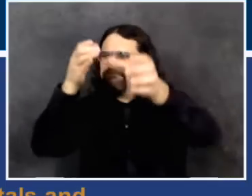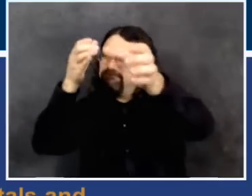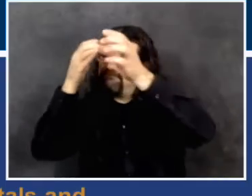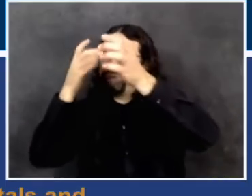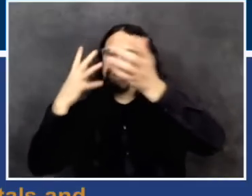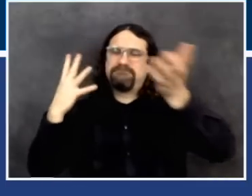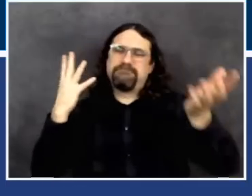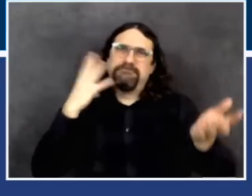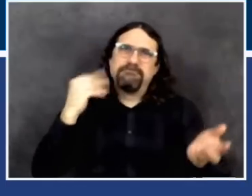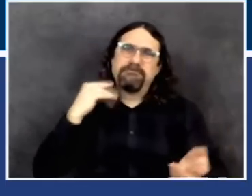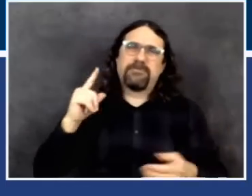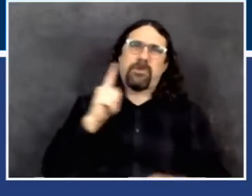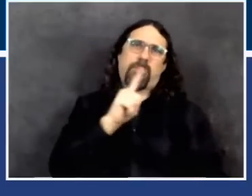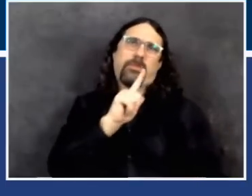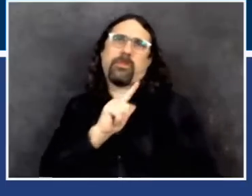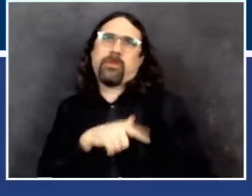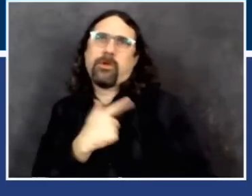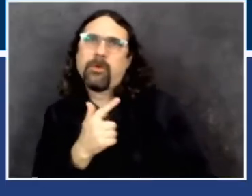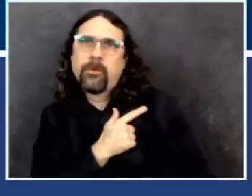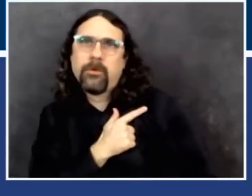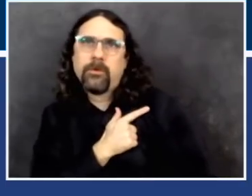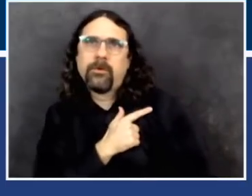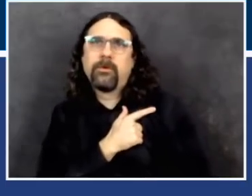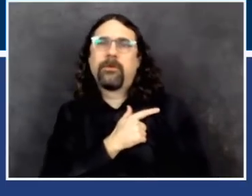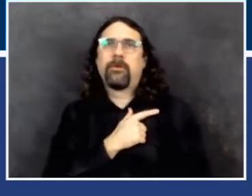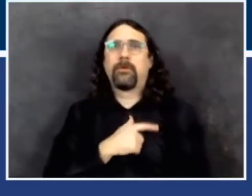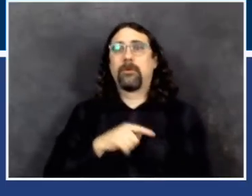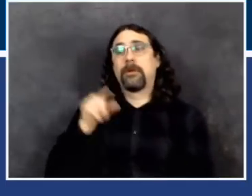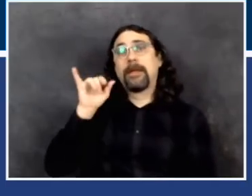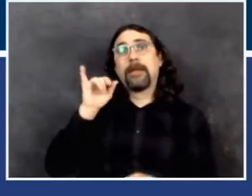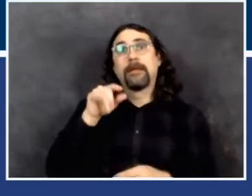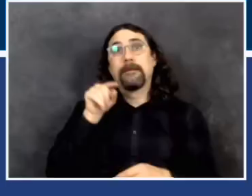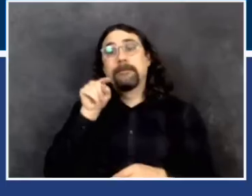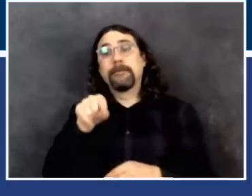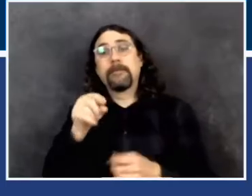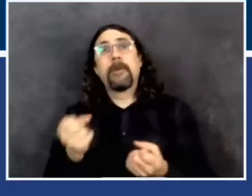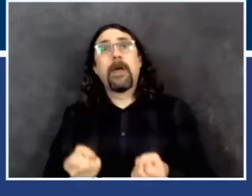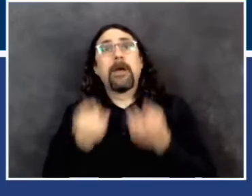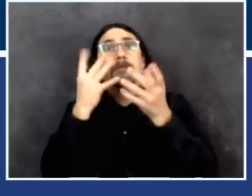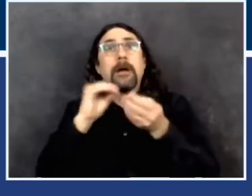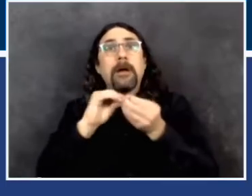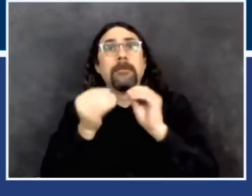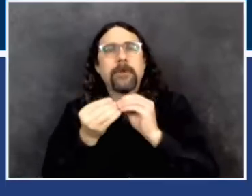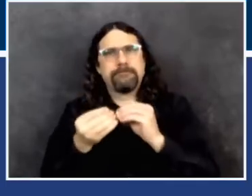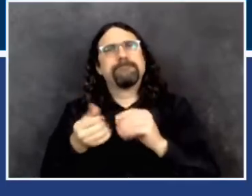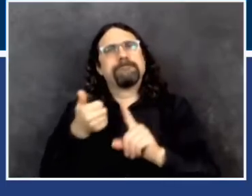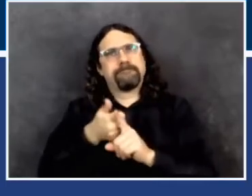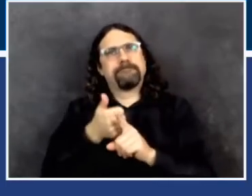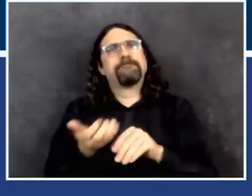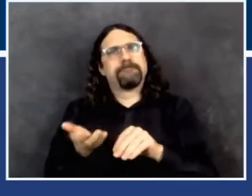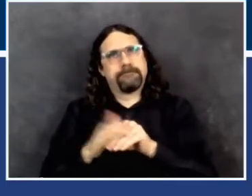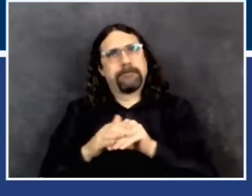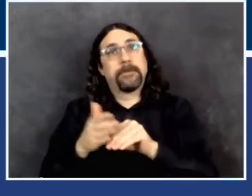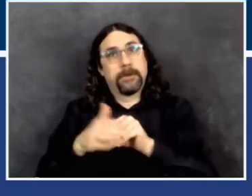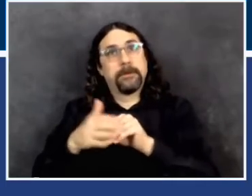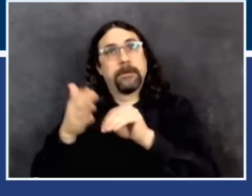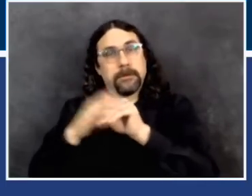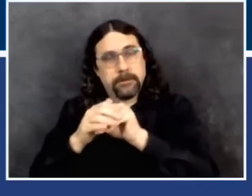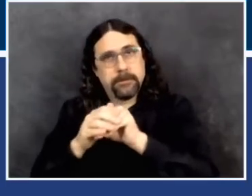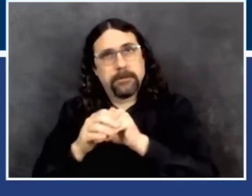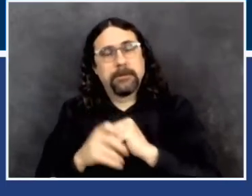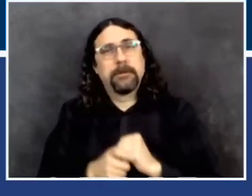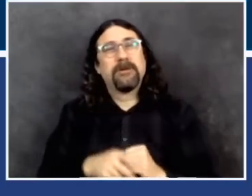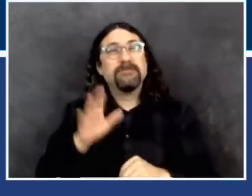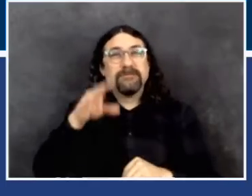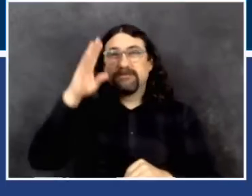I've talked to a lot of our doctors and nurses and healthcare workers in the hospitals hit hardest. I've asked them, what does it mean to